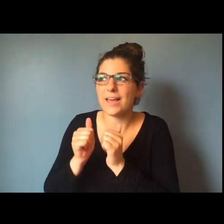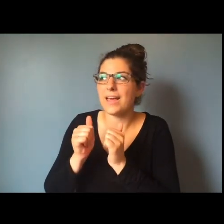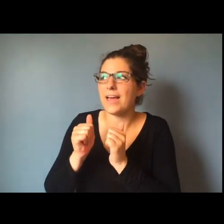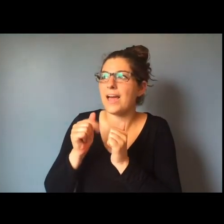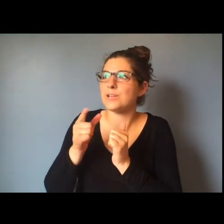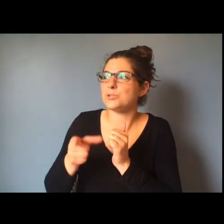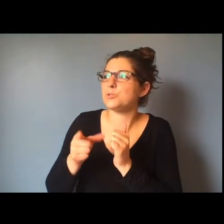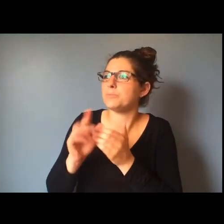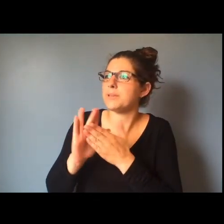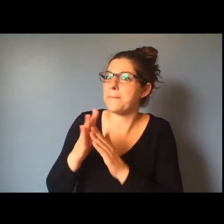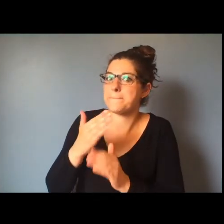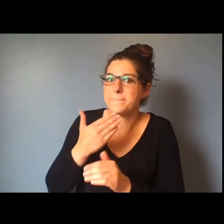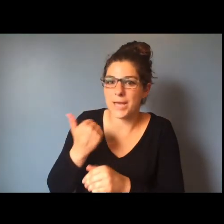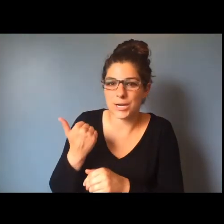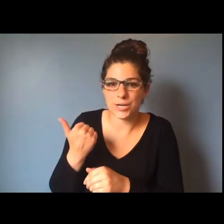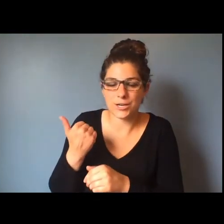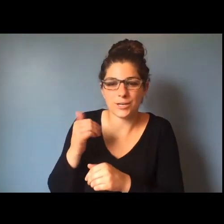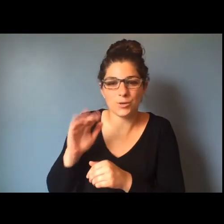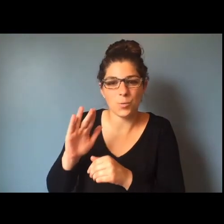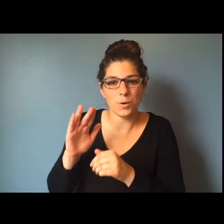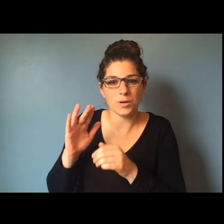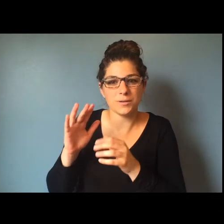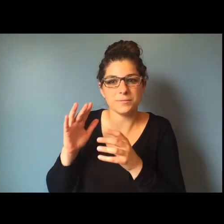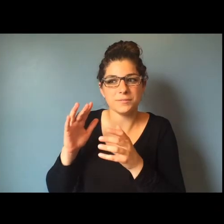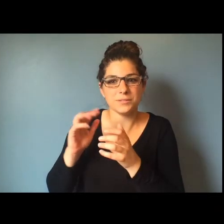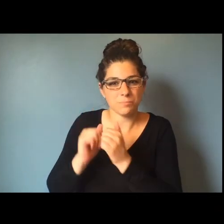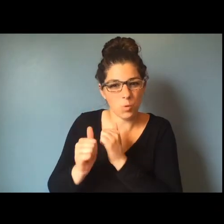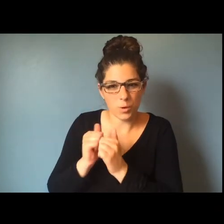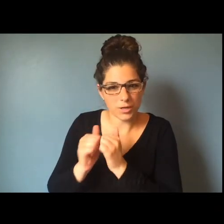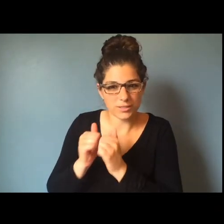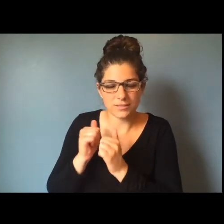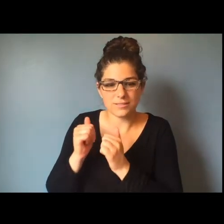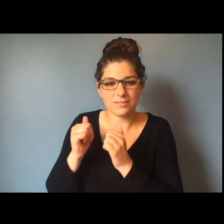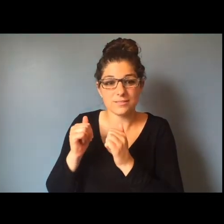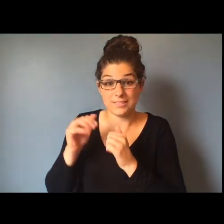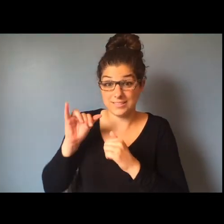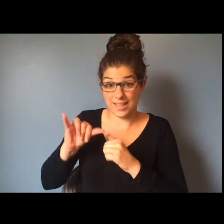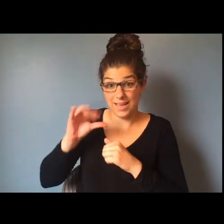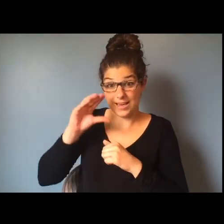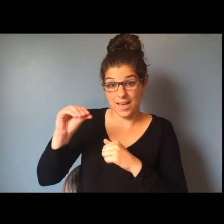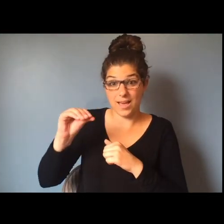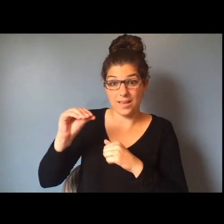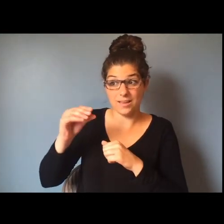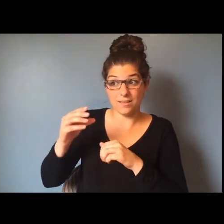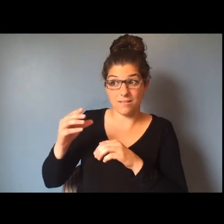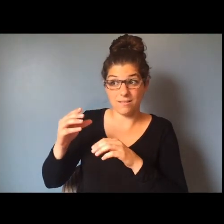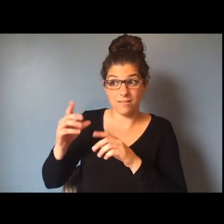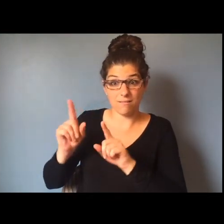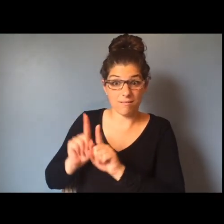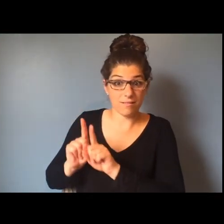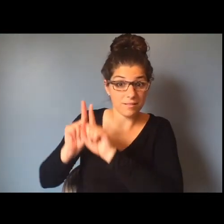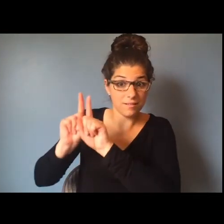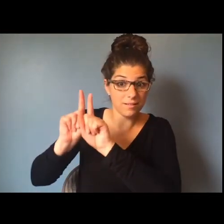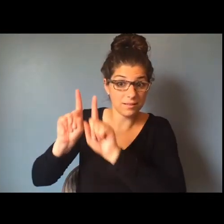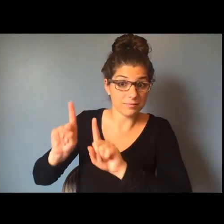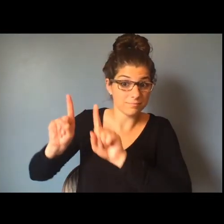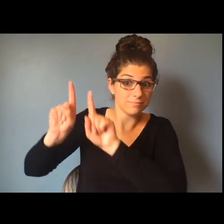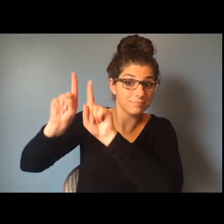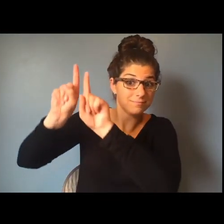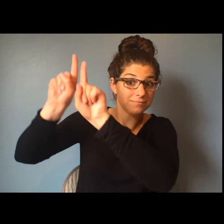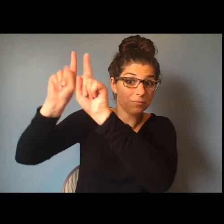you get better in your sport, does that guide go up with you, or I'm